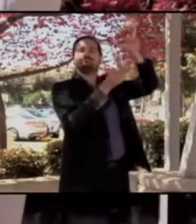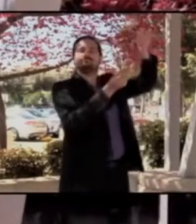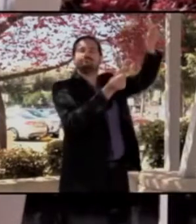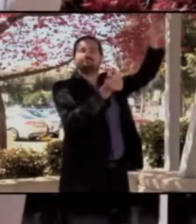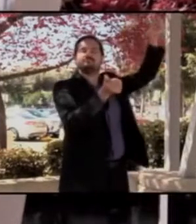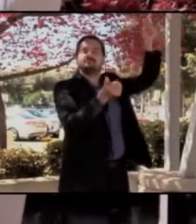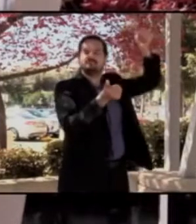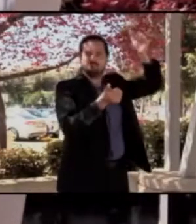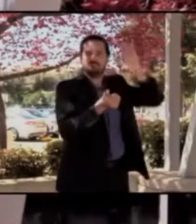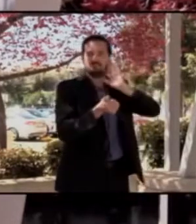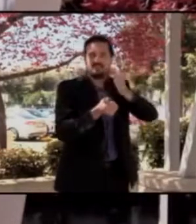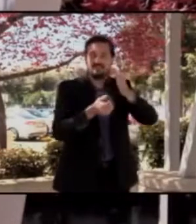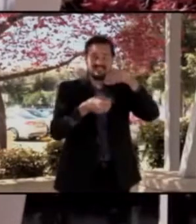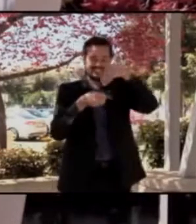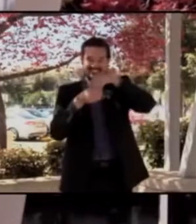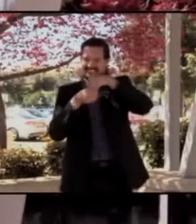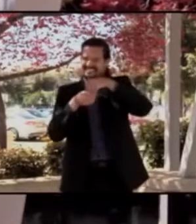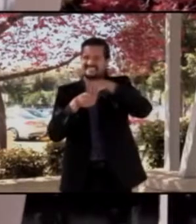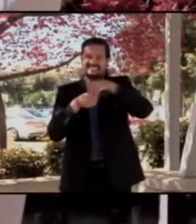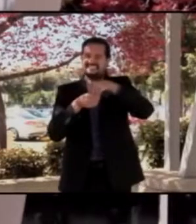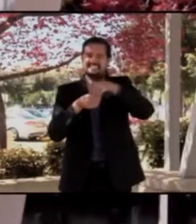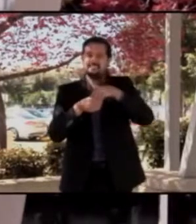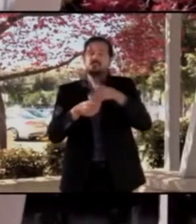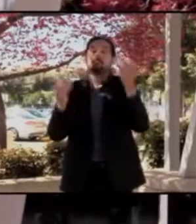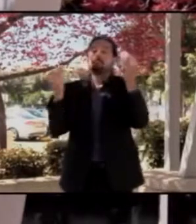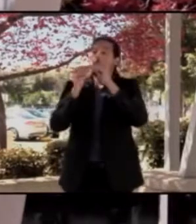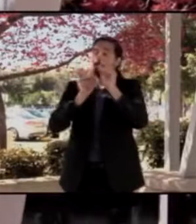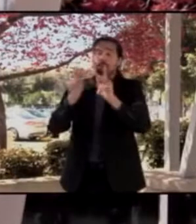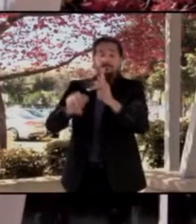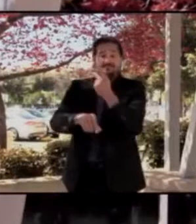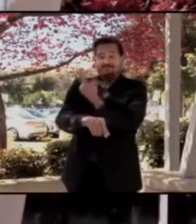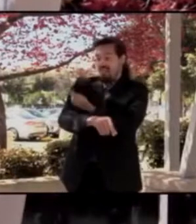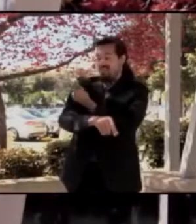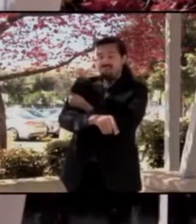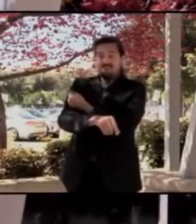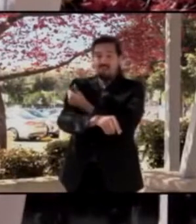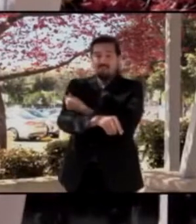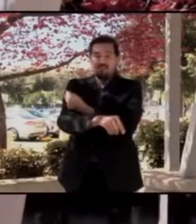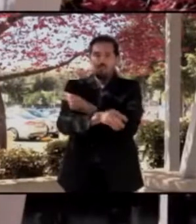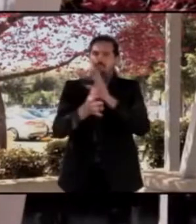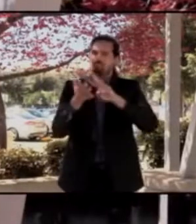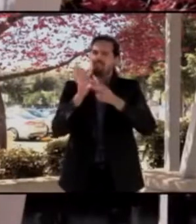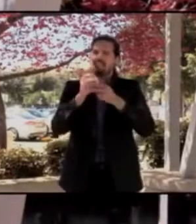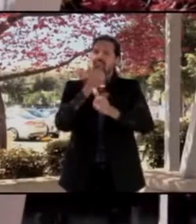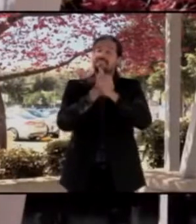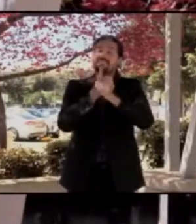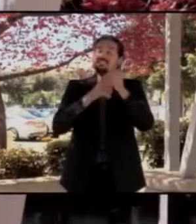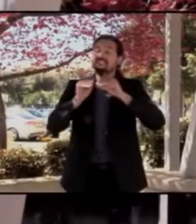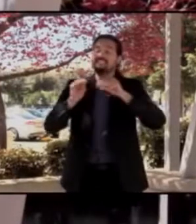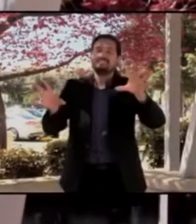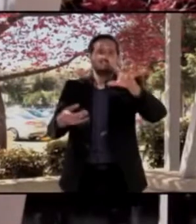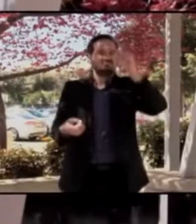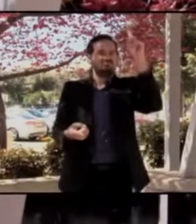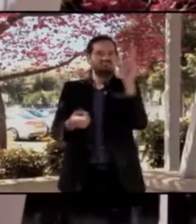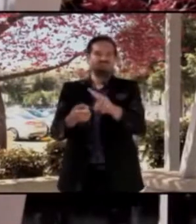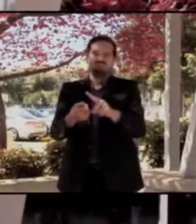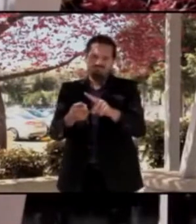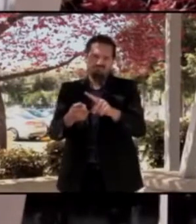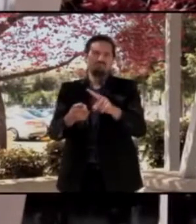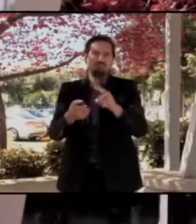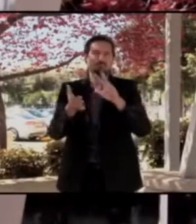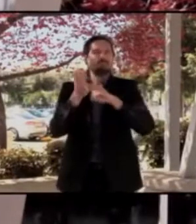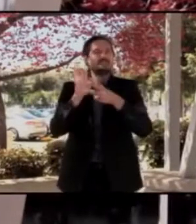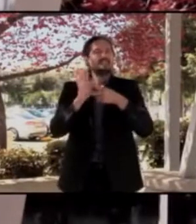that someone's going to be infectious. And so there is going to come a time where it's going to feel safer and safer to take your mask